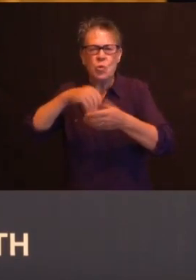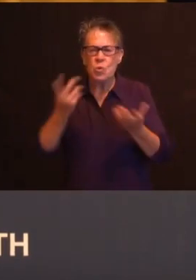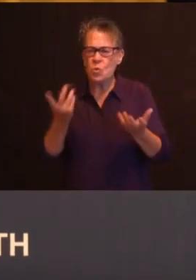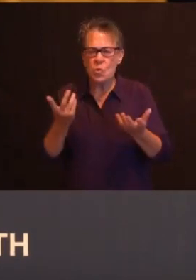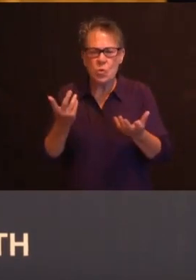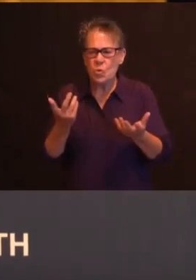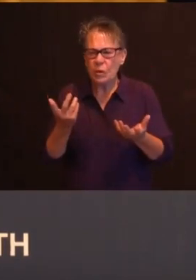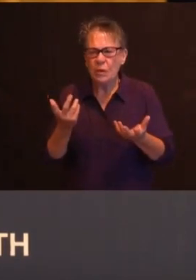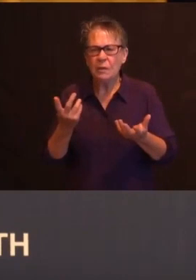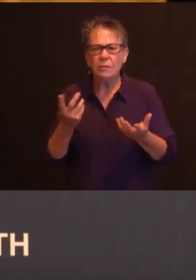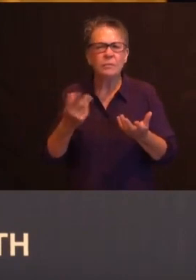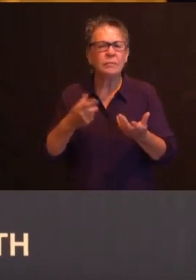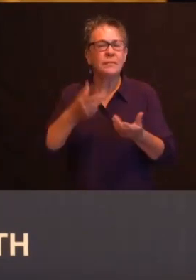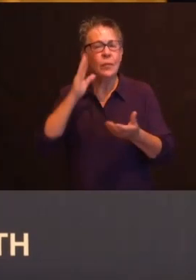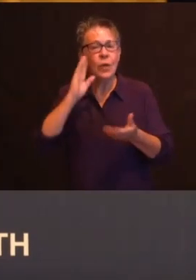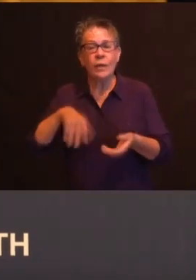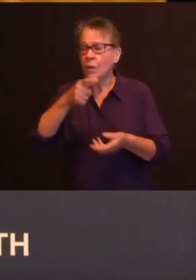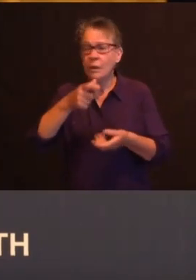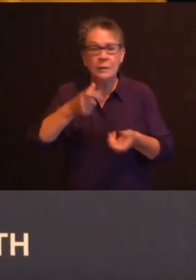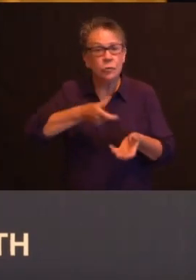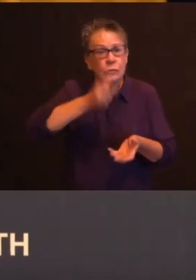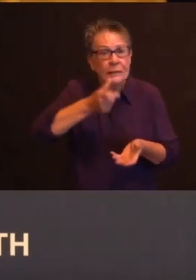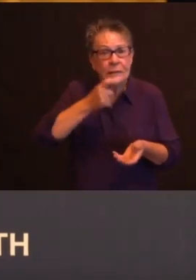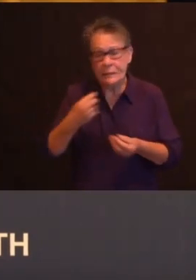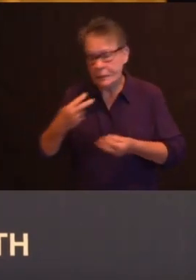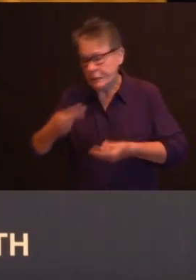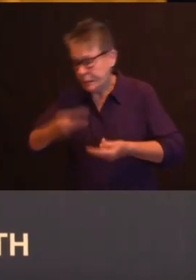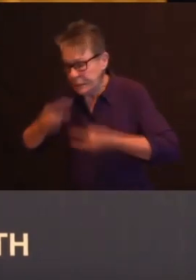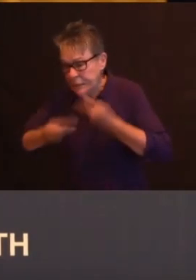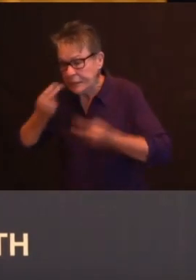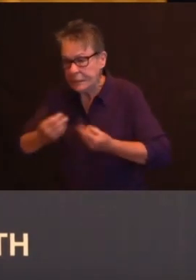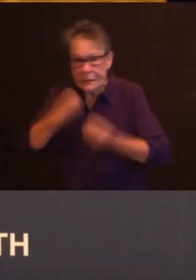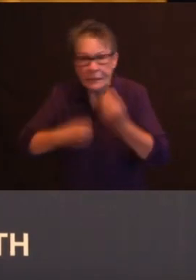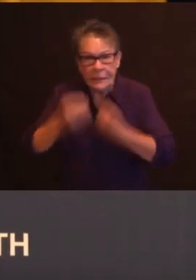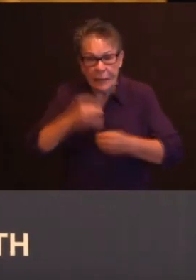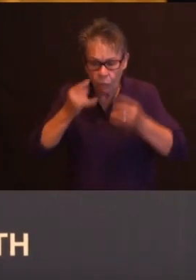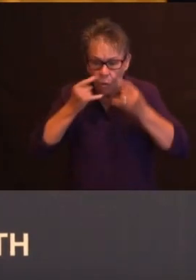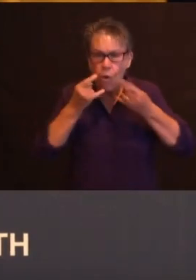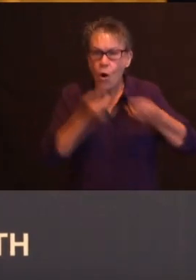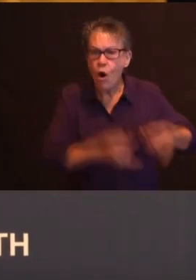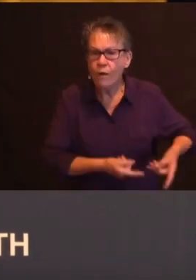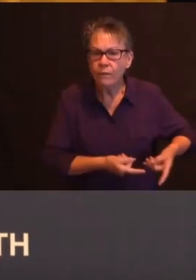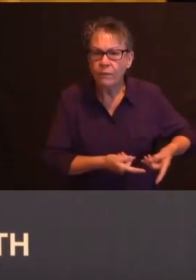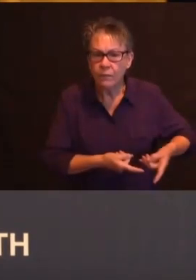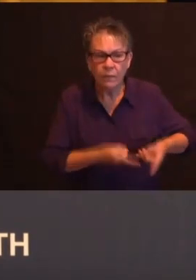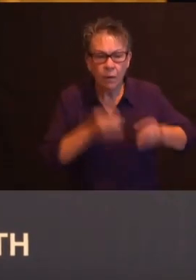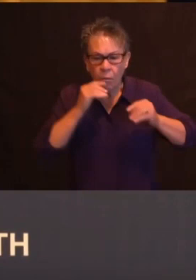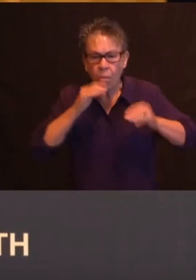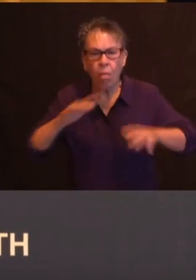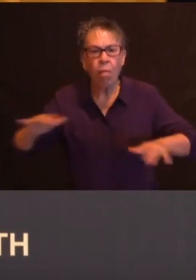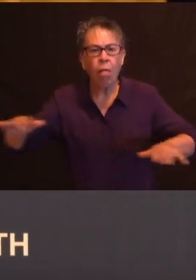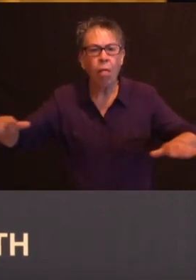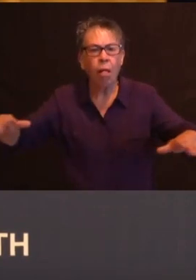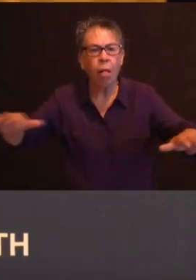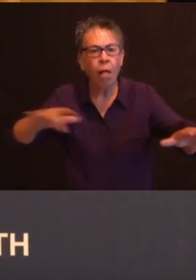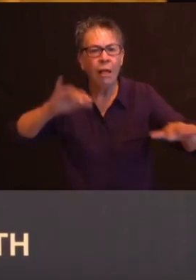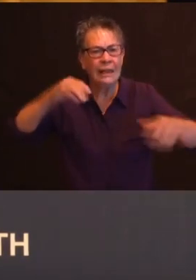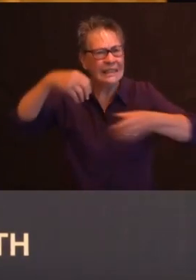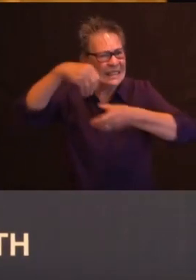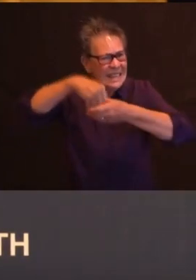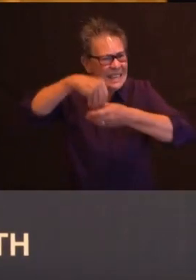And that's a really bad set of data points. So we will do everything we can for the industry. We have nothing but sympathy. It's